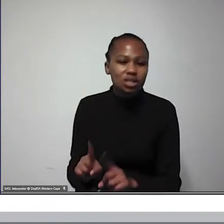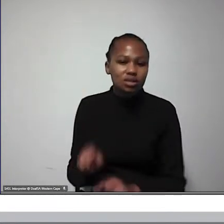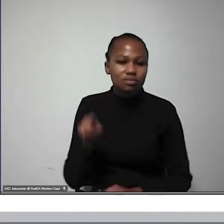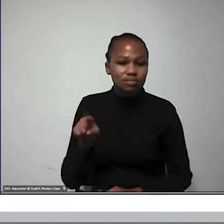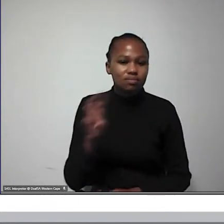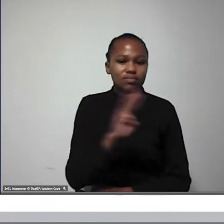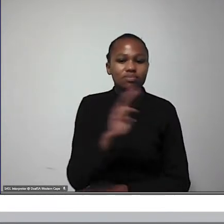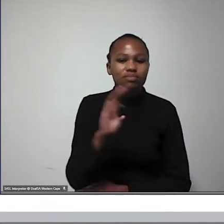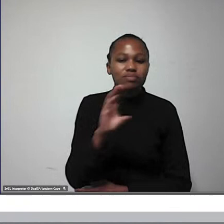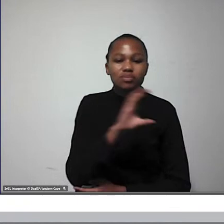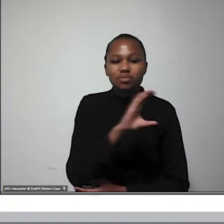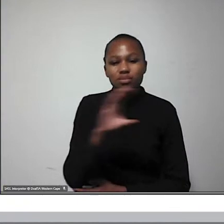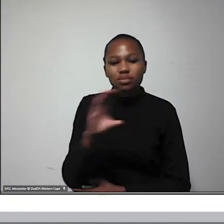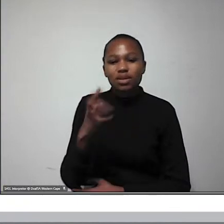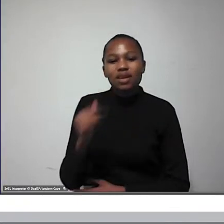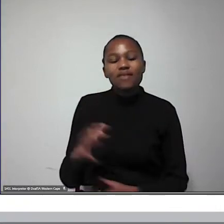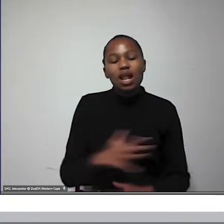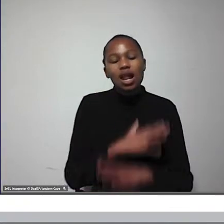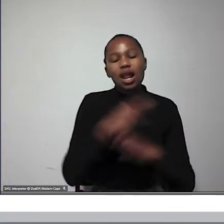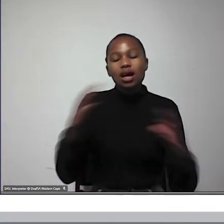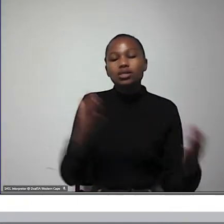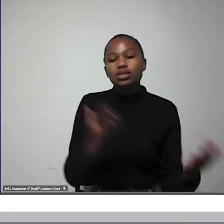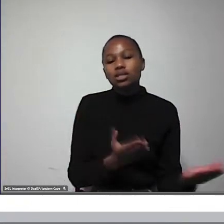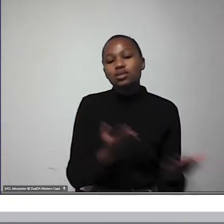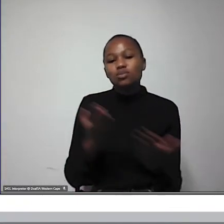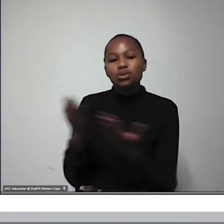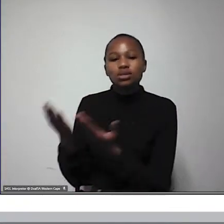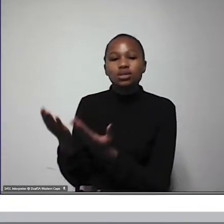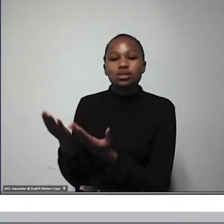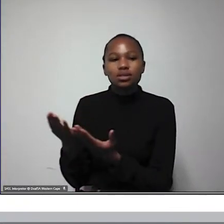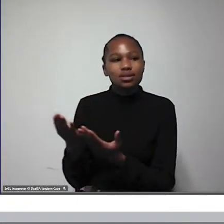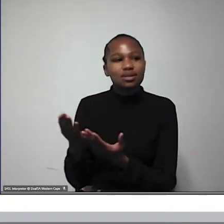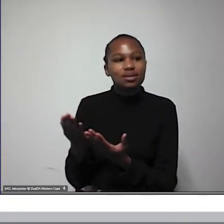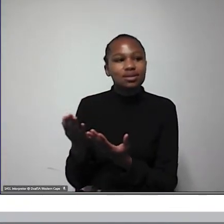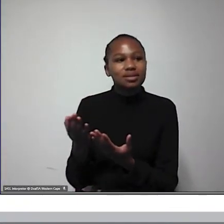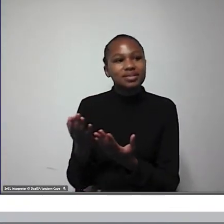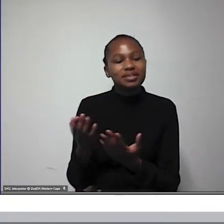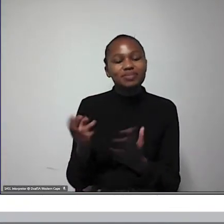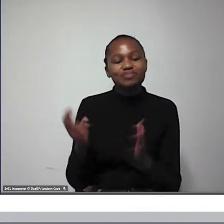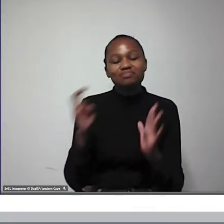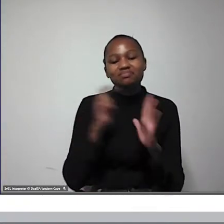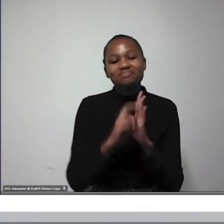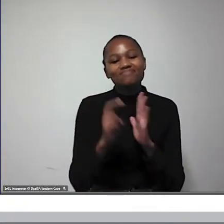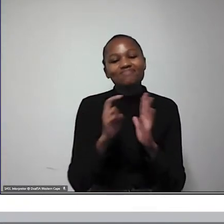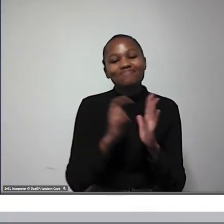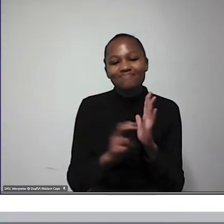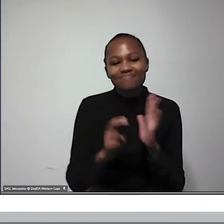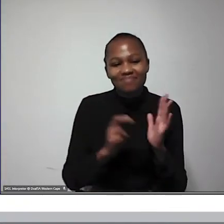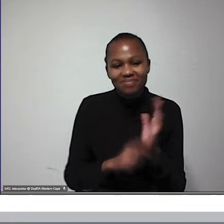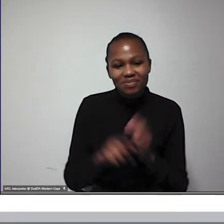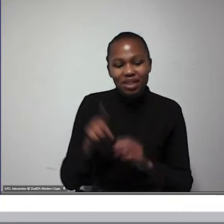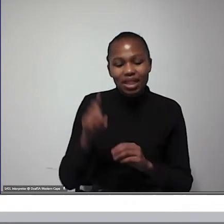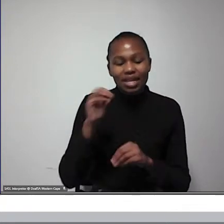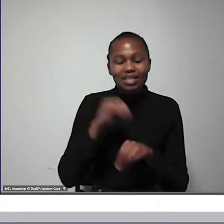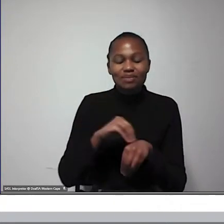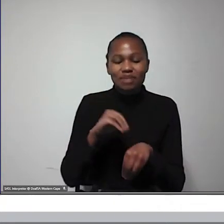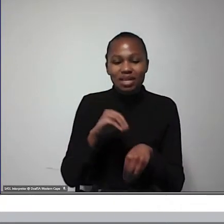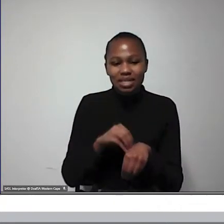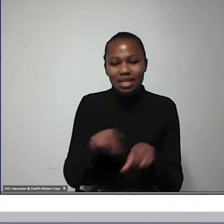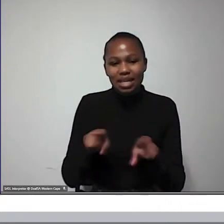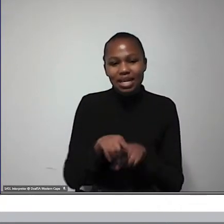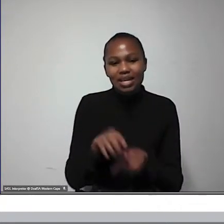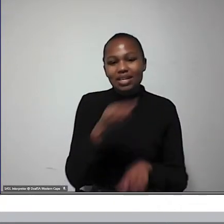our largest export. And if we look at legislation on this matter, like you've said, this is an